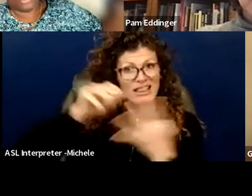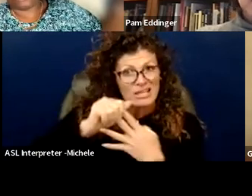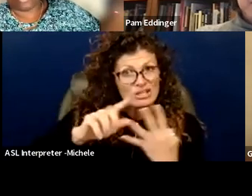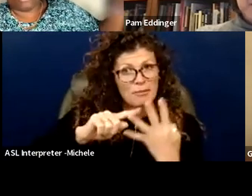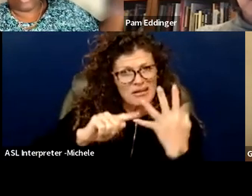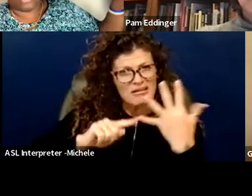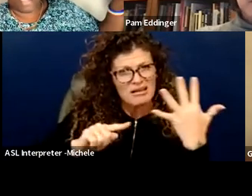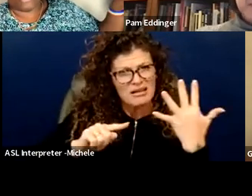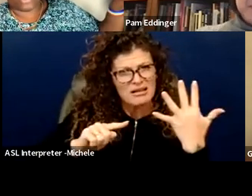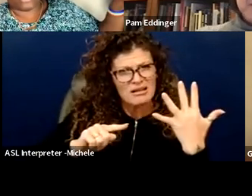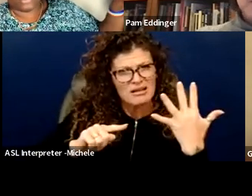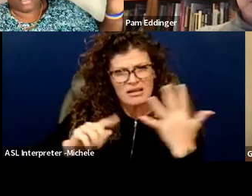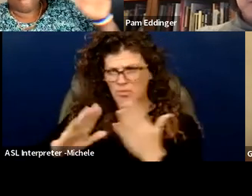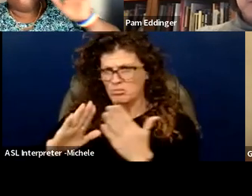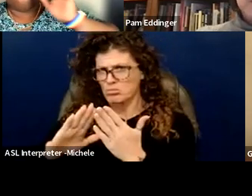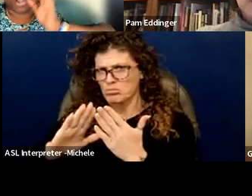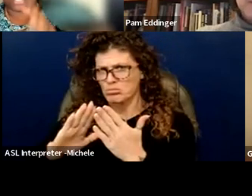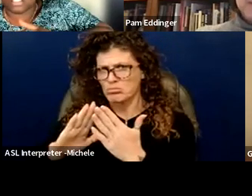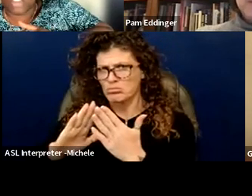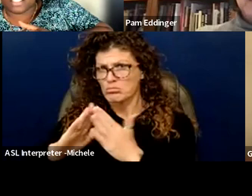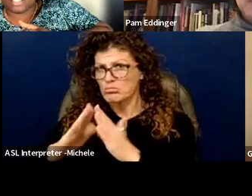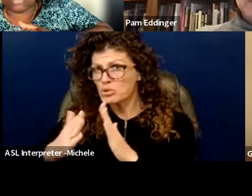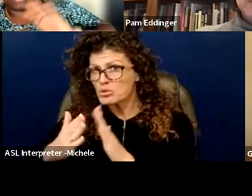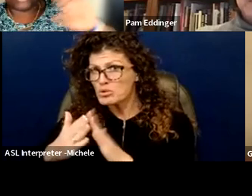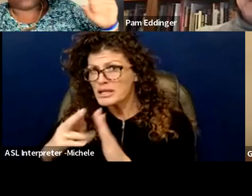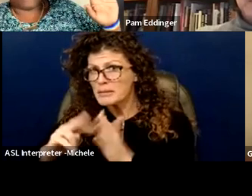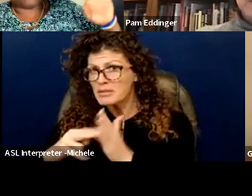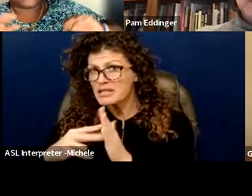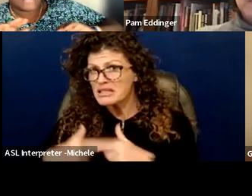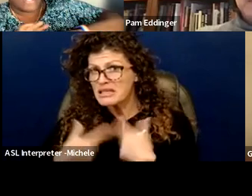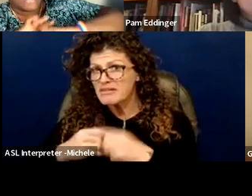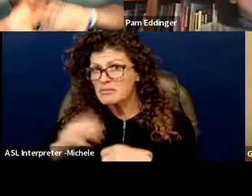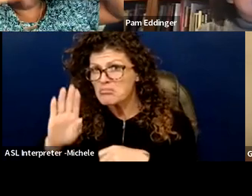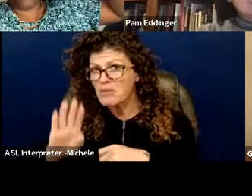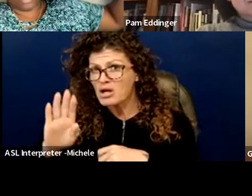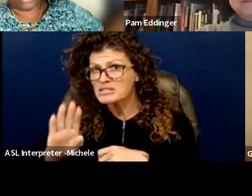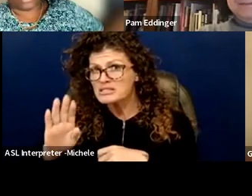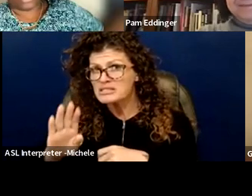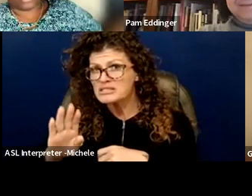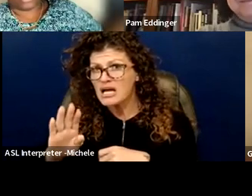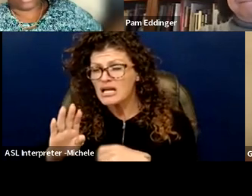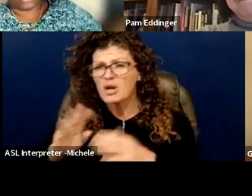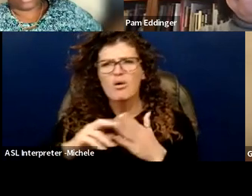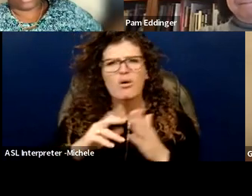all. So are community members Boston residents, or community members anyone